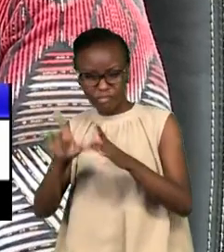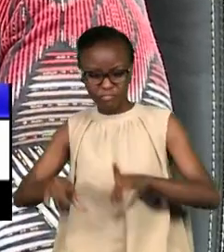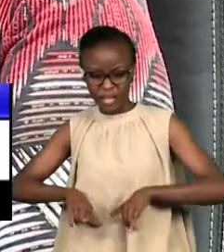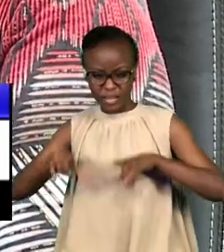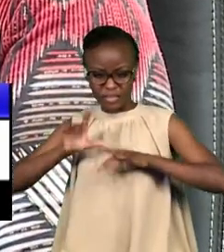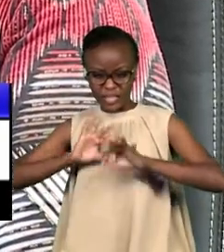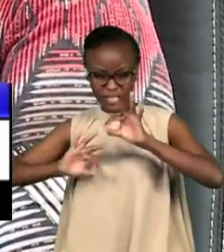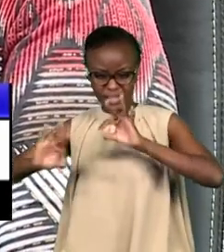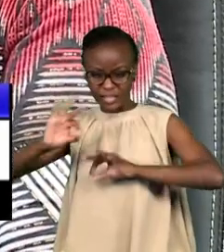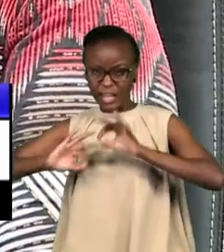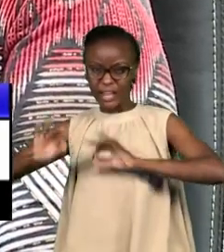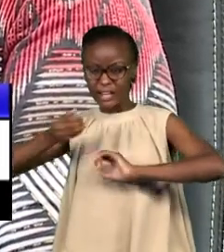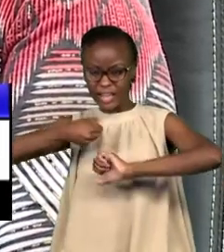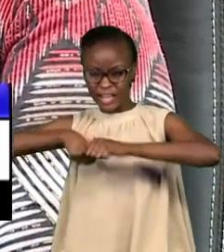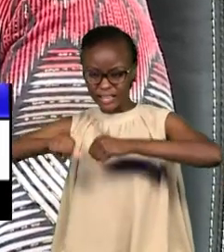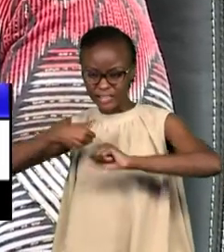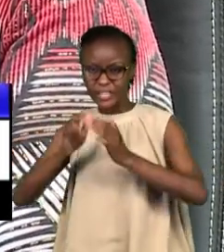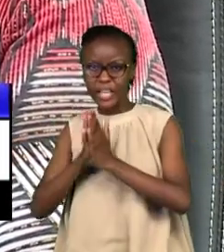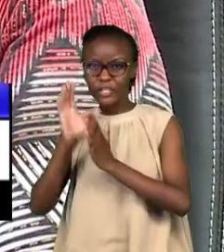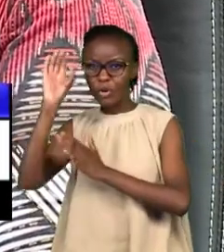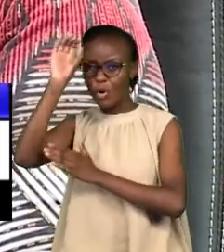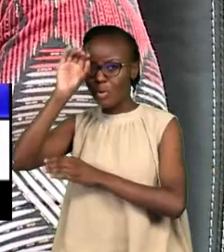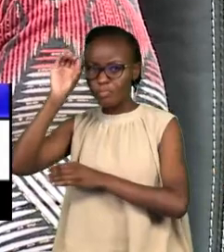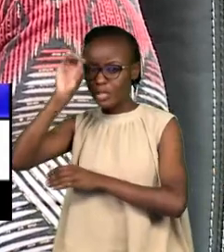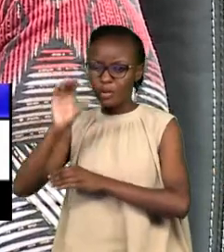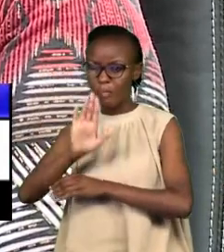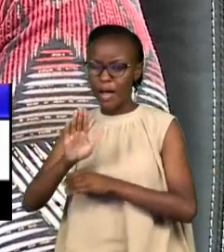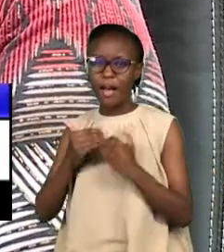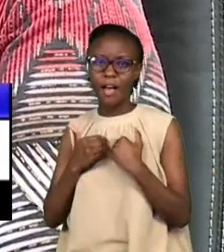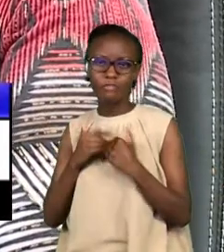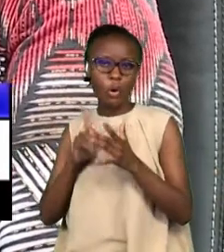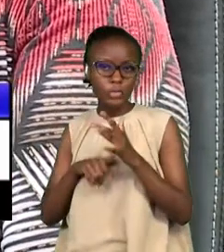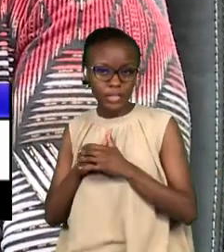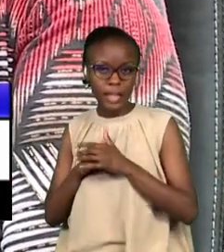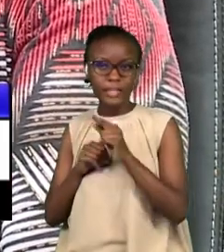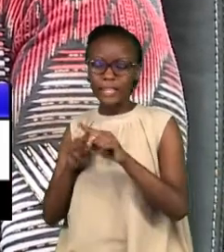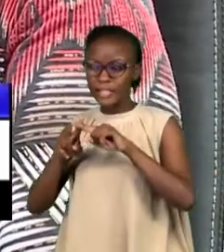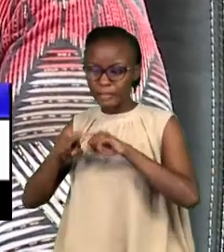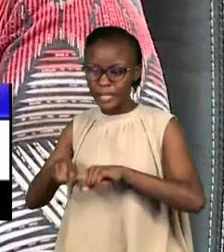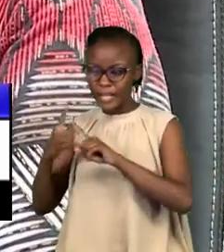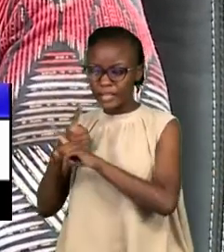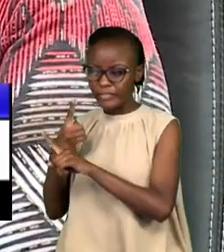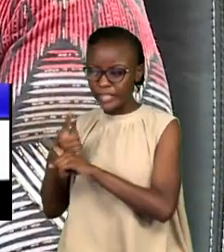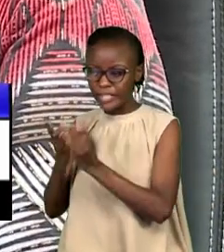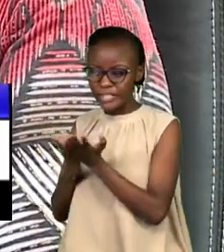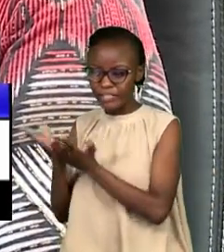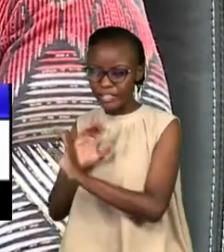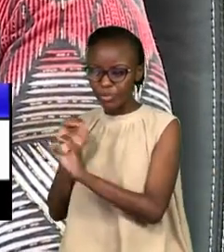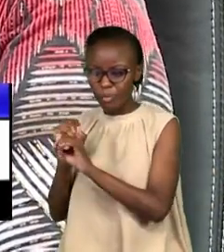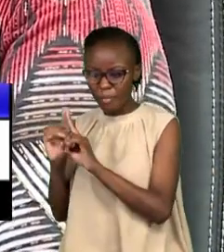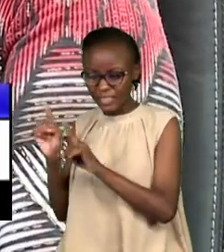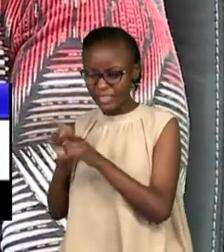the activities, and opinions that people hold. It was not related to any of their services. It looked at